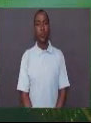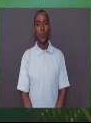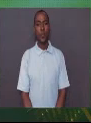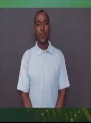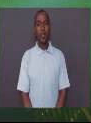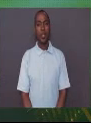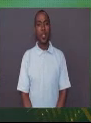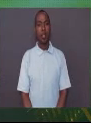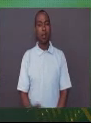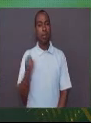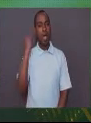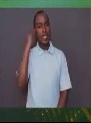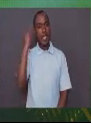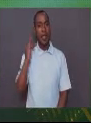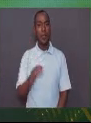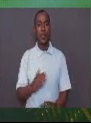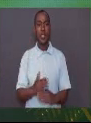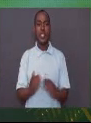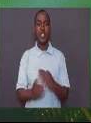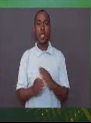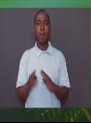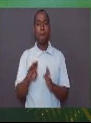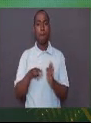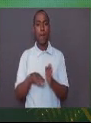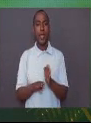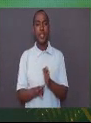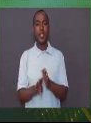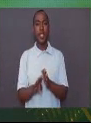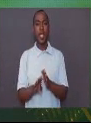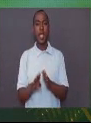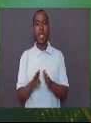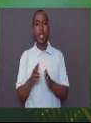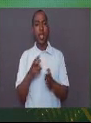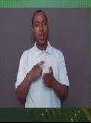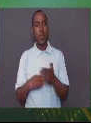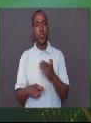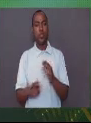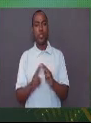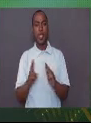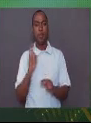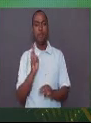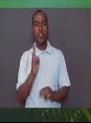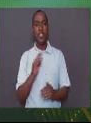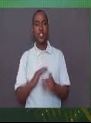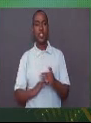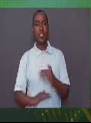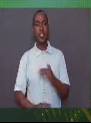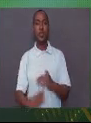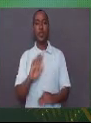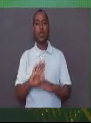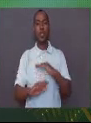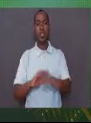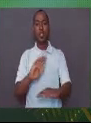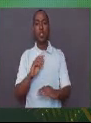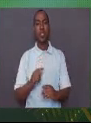In ideal conditions, bacteria can reproduce quickly, which means